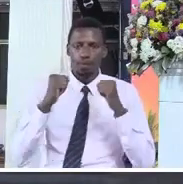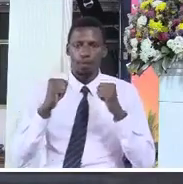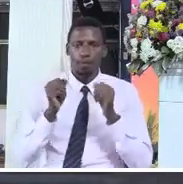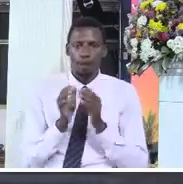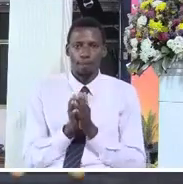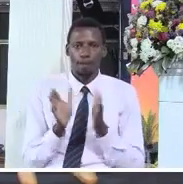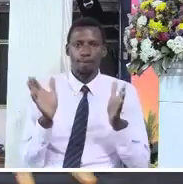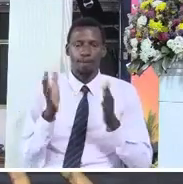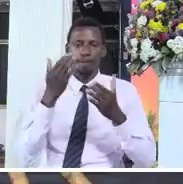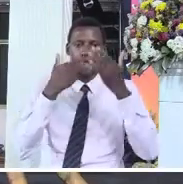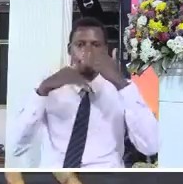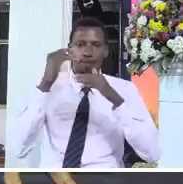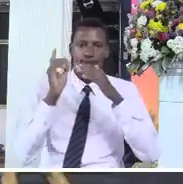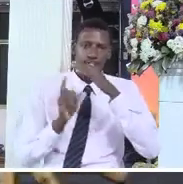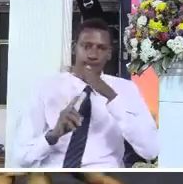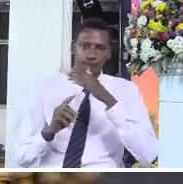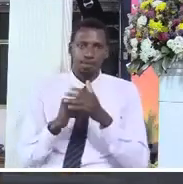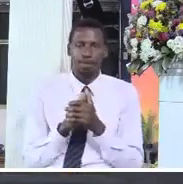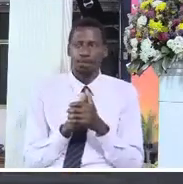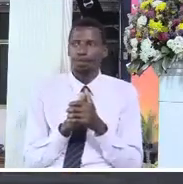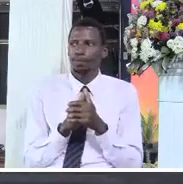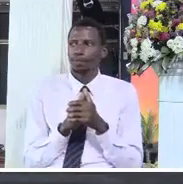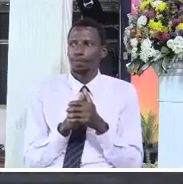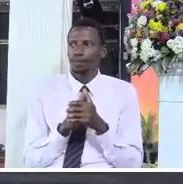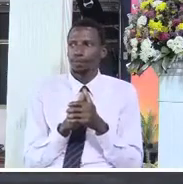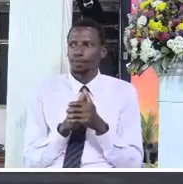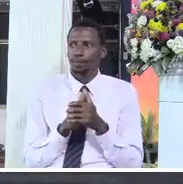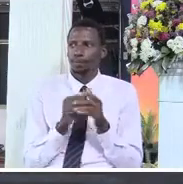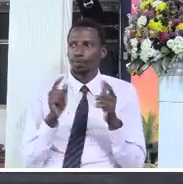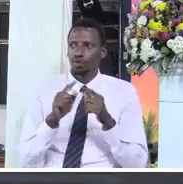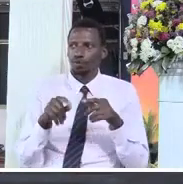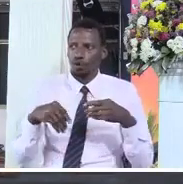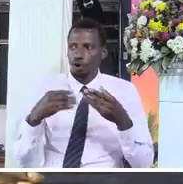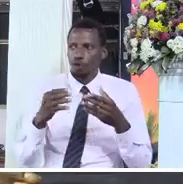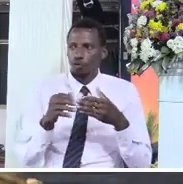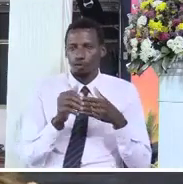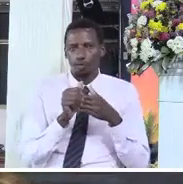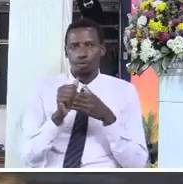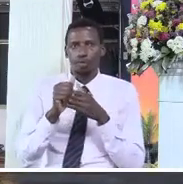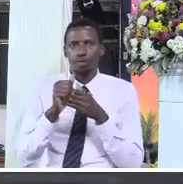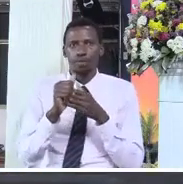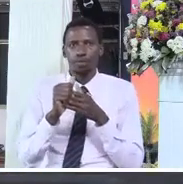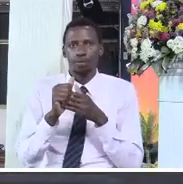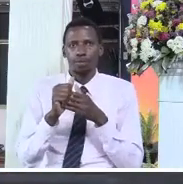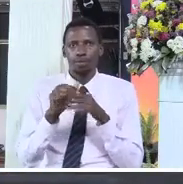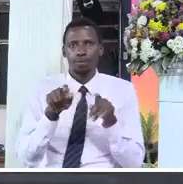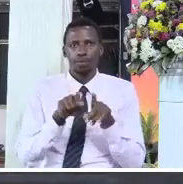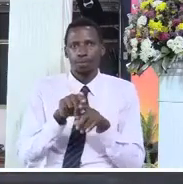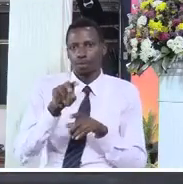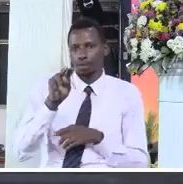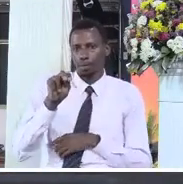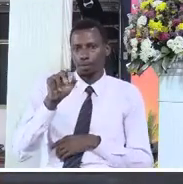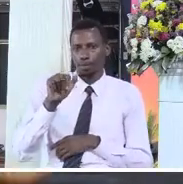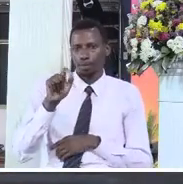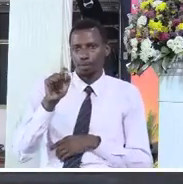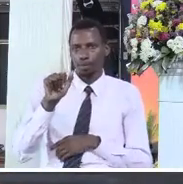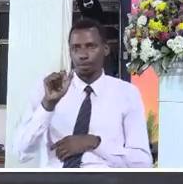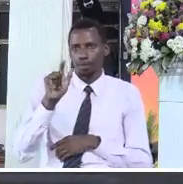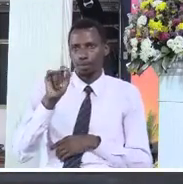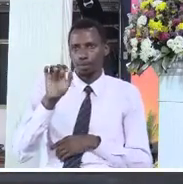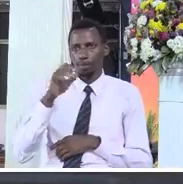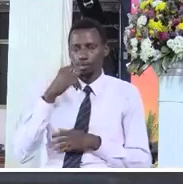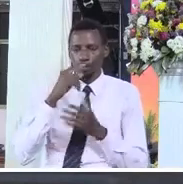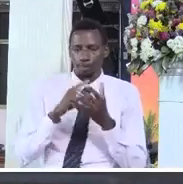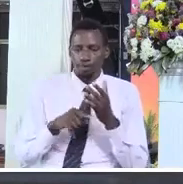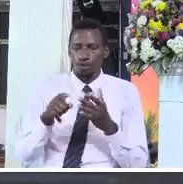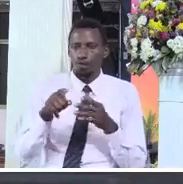stronger public campus ministry to offer guidance, like Natalie was saying, that maybe you cannot be everything